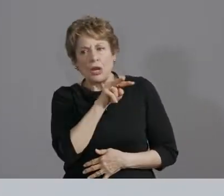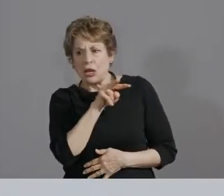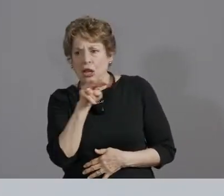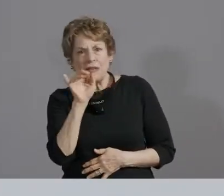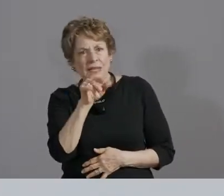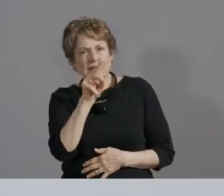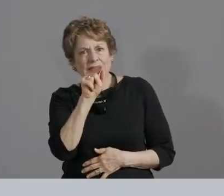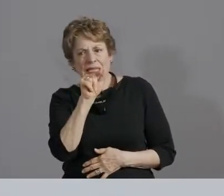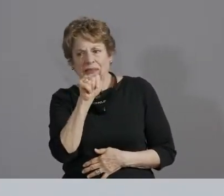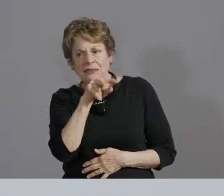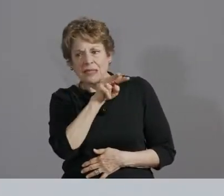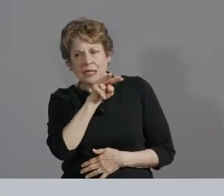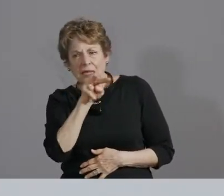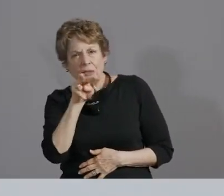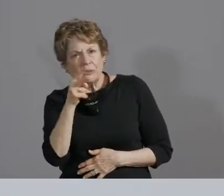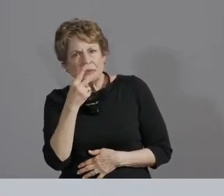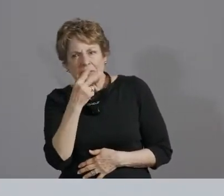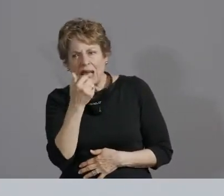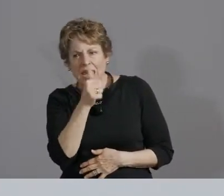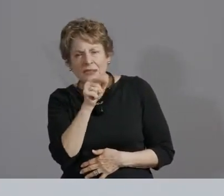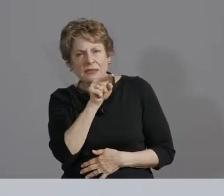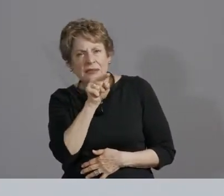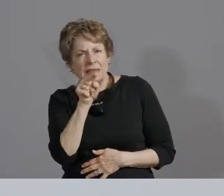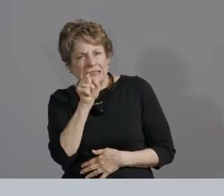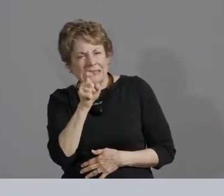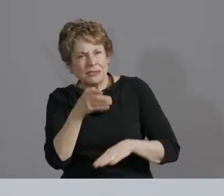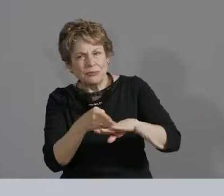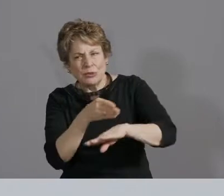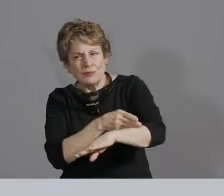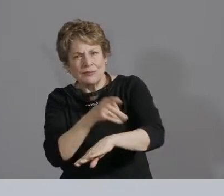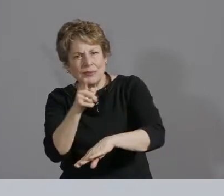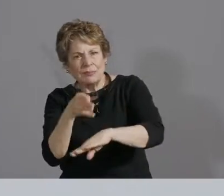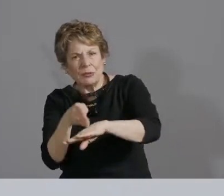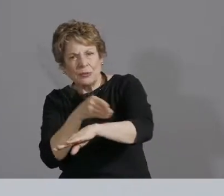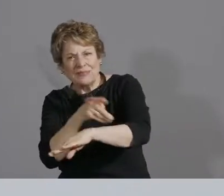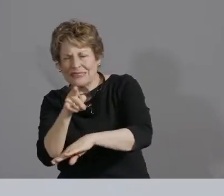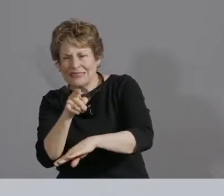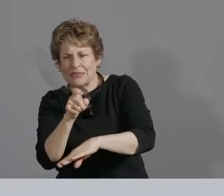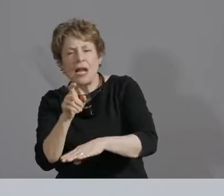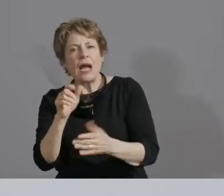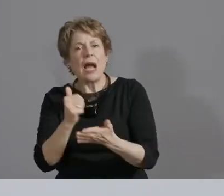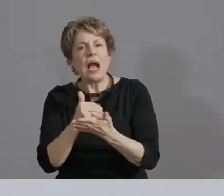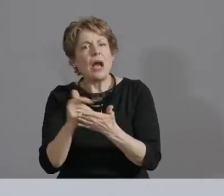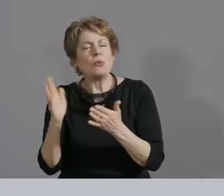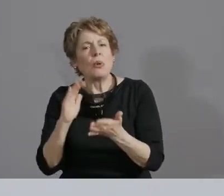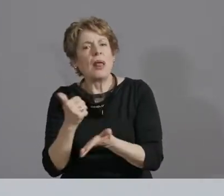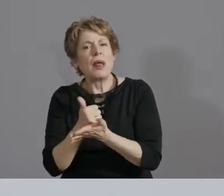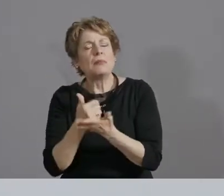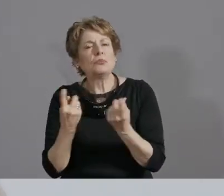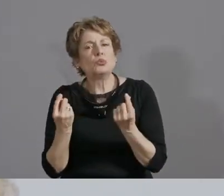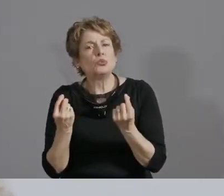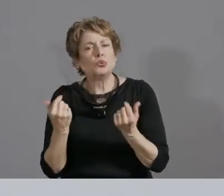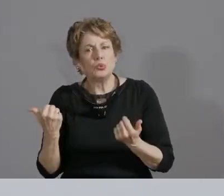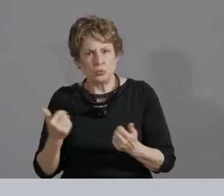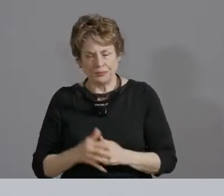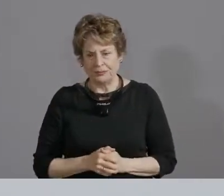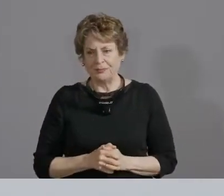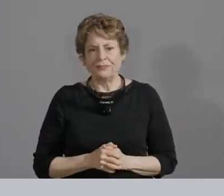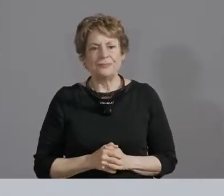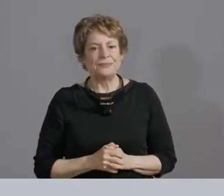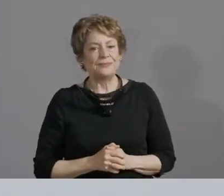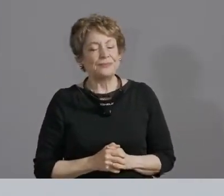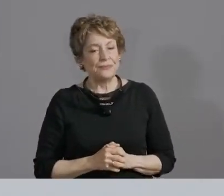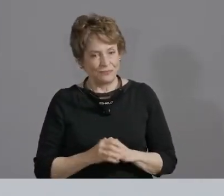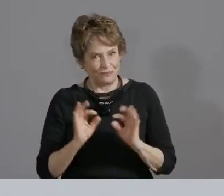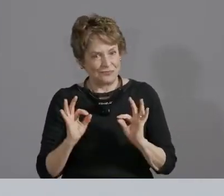improvement, how will you address those areas? That's my first question. Yeah, absolutely. So, one of the things we've been looking at our